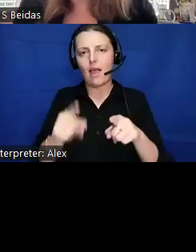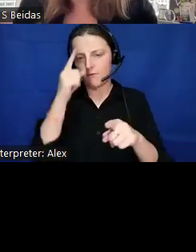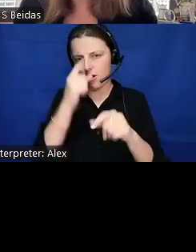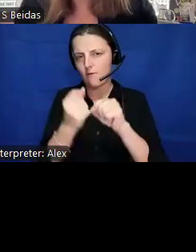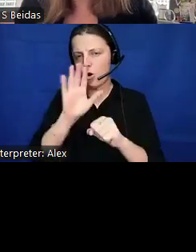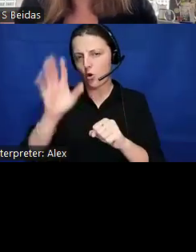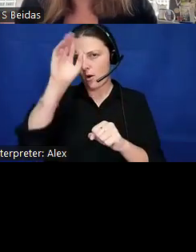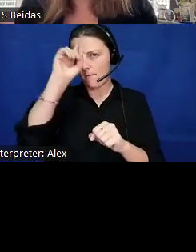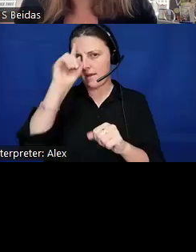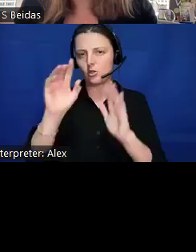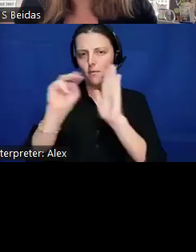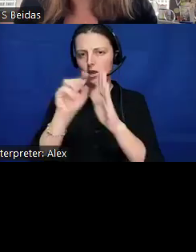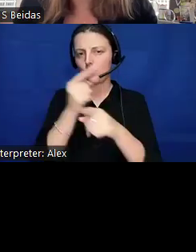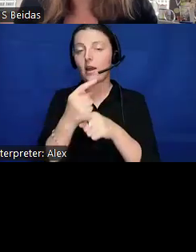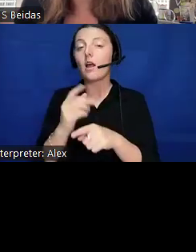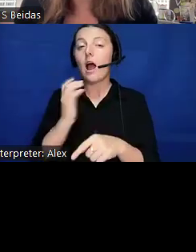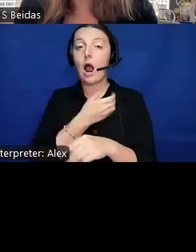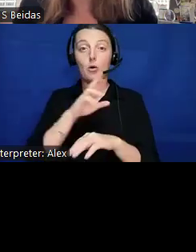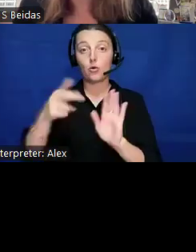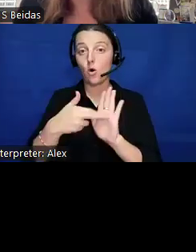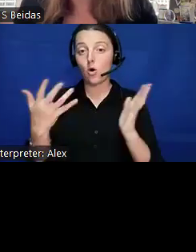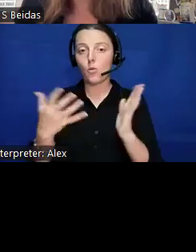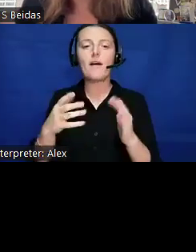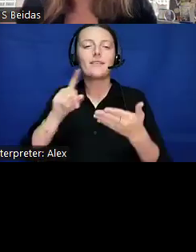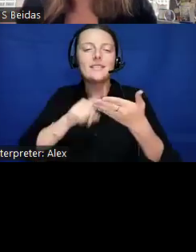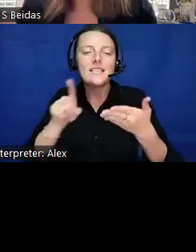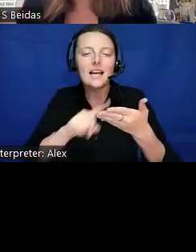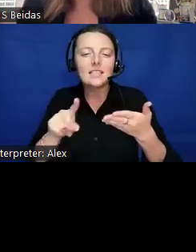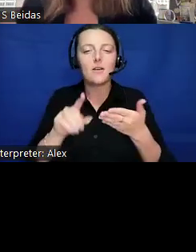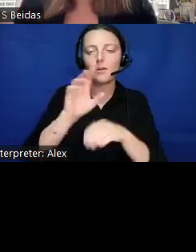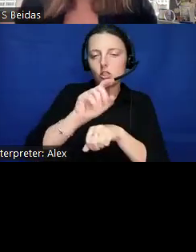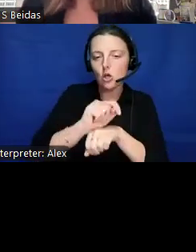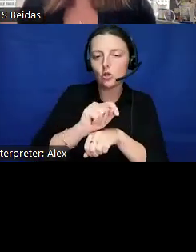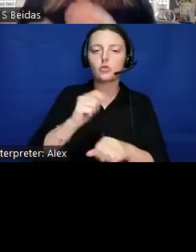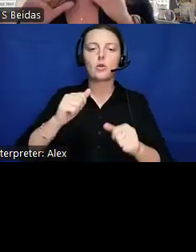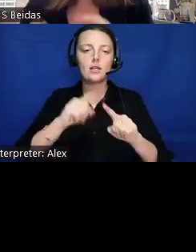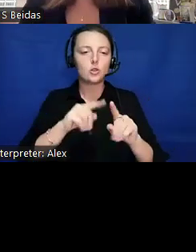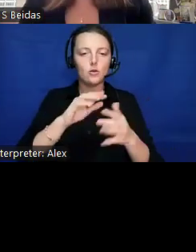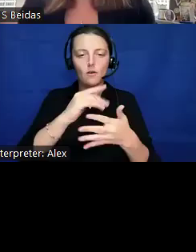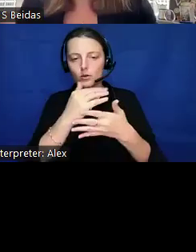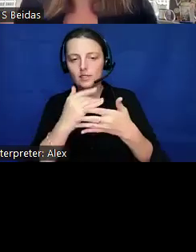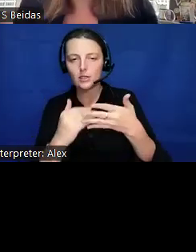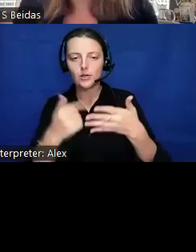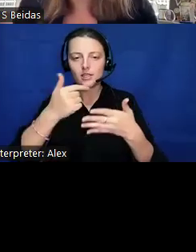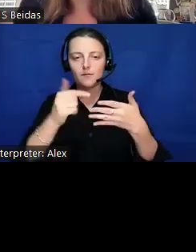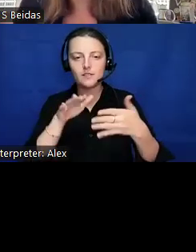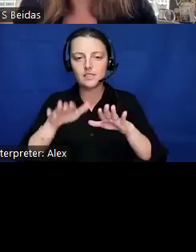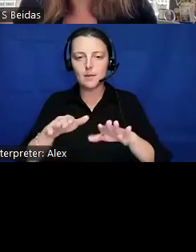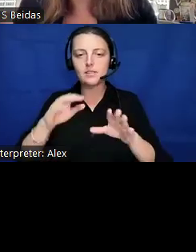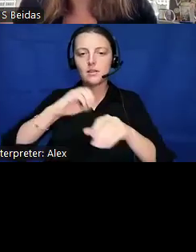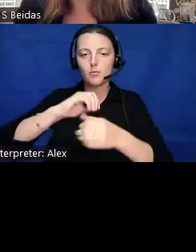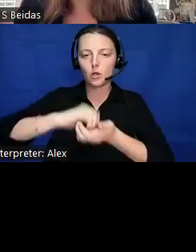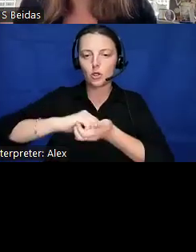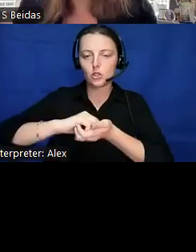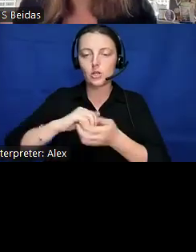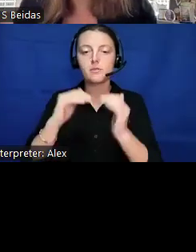We act as detectives or consultants and follow a series of steps in partnership with key constituents. So at the core, we have to engage